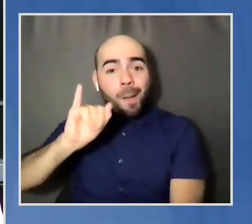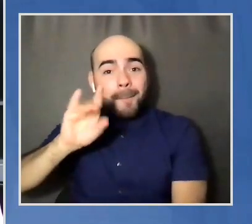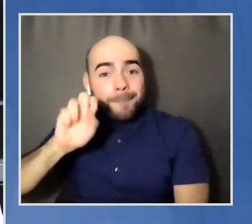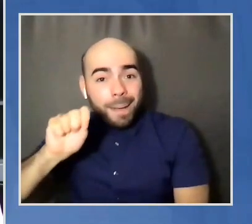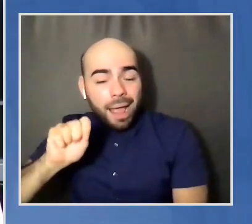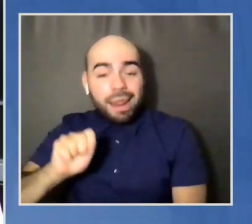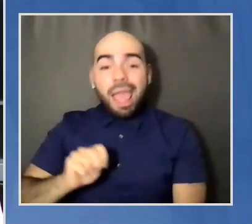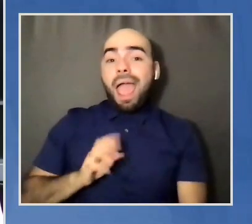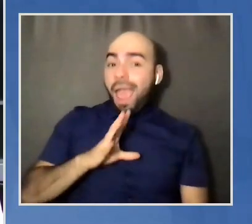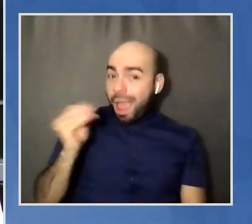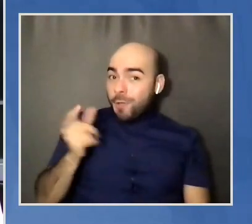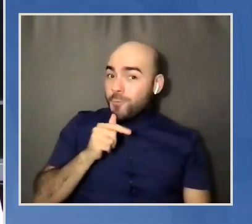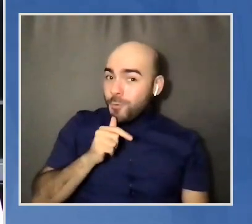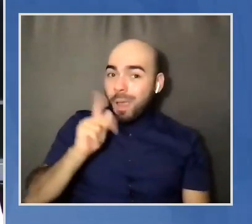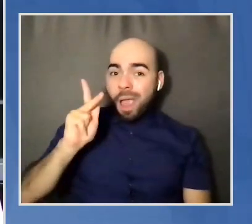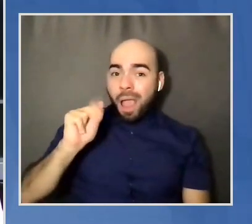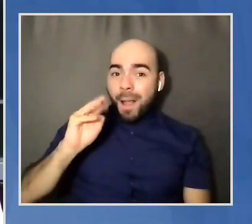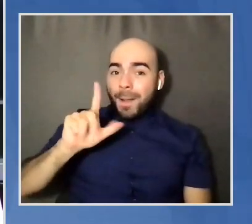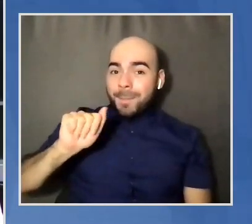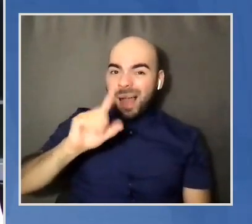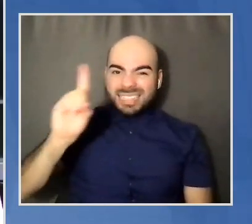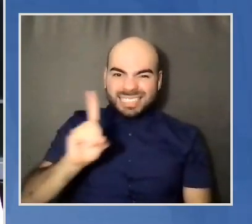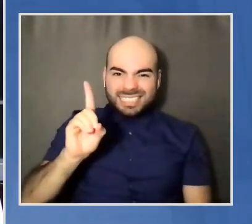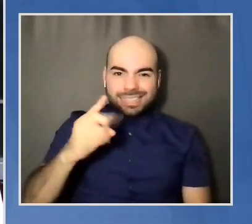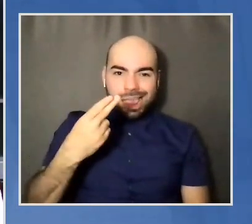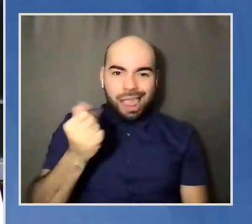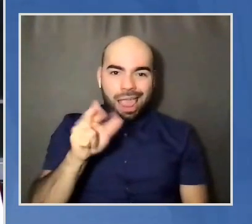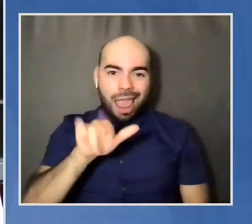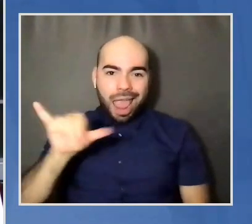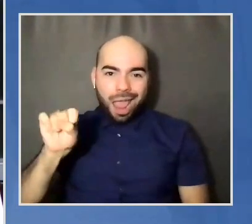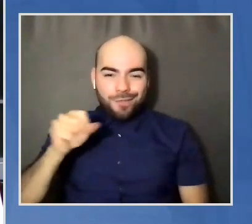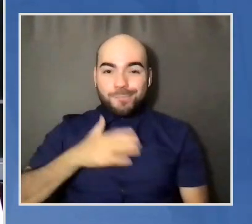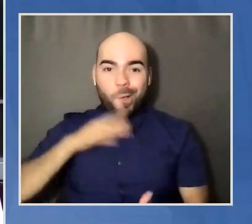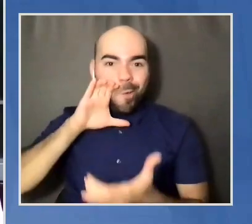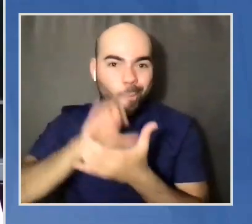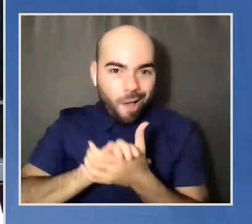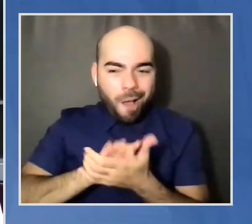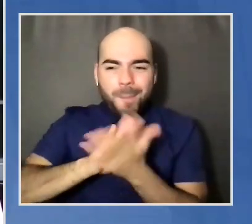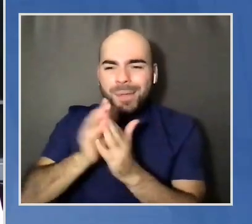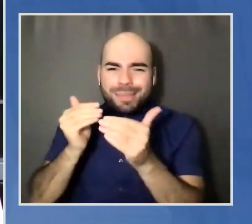and Kamala D. Harris as the next vice president of the United States.